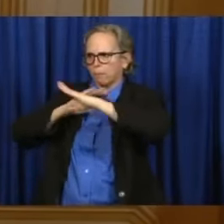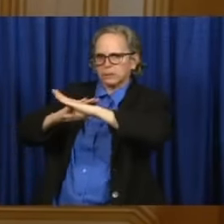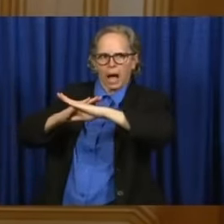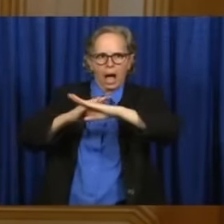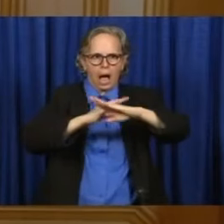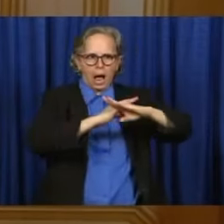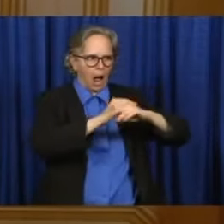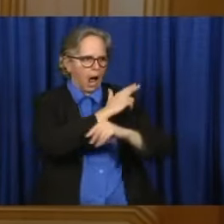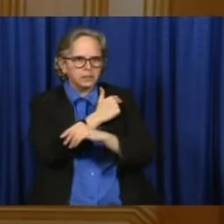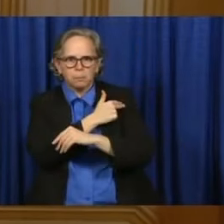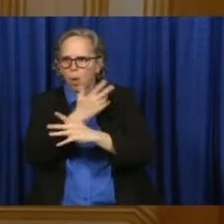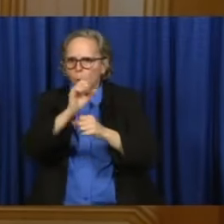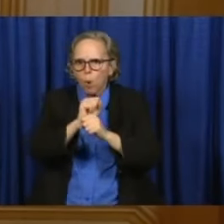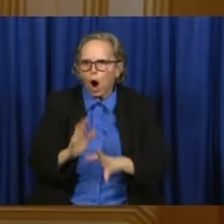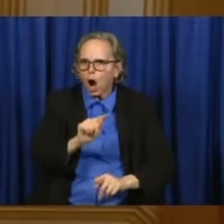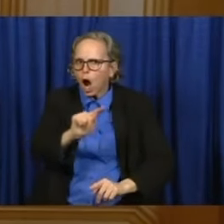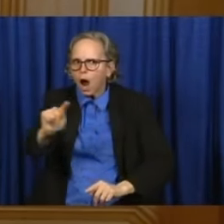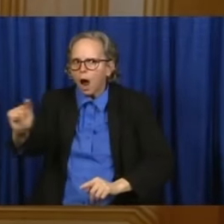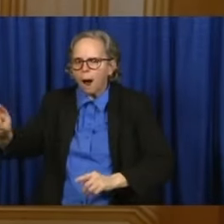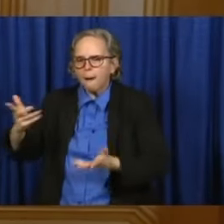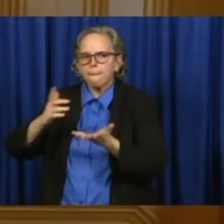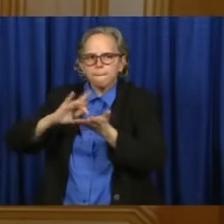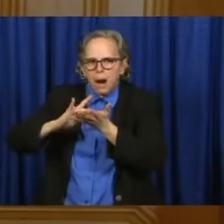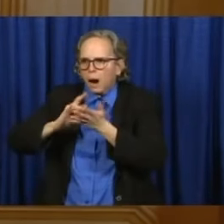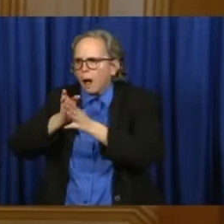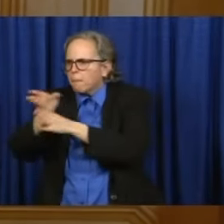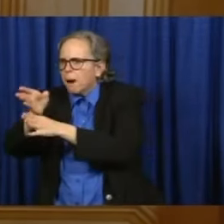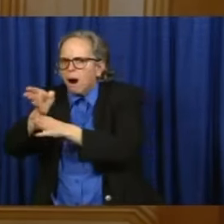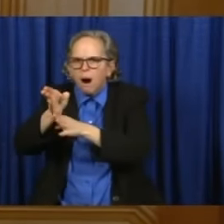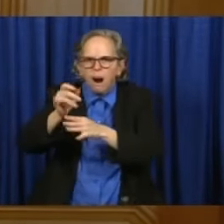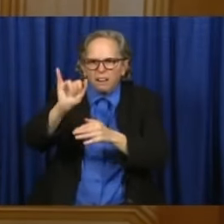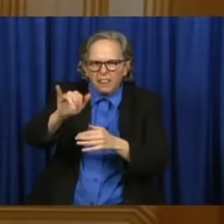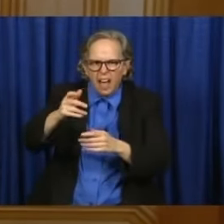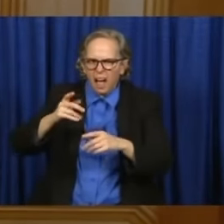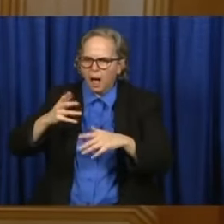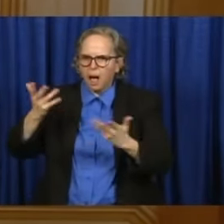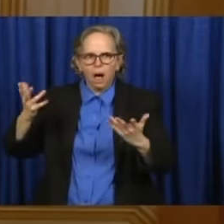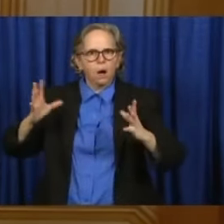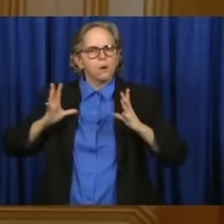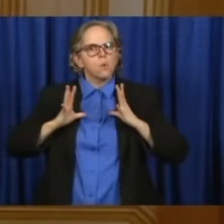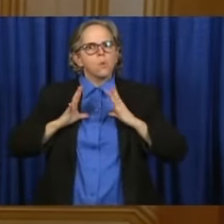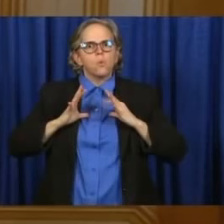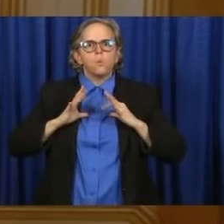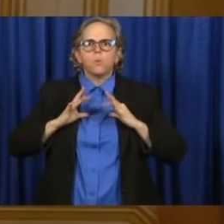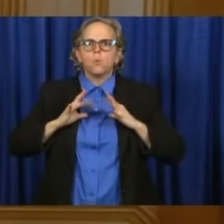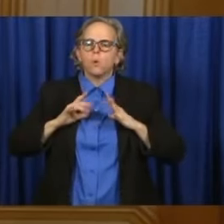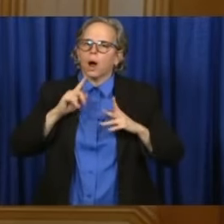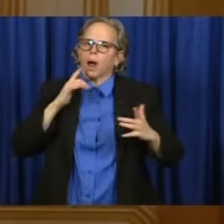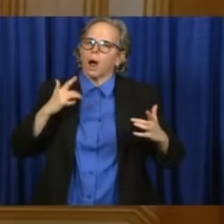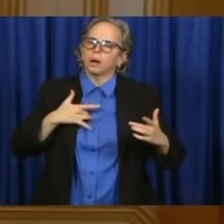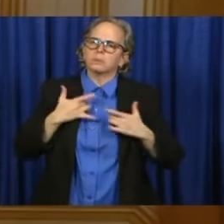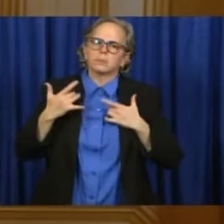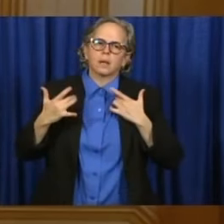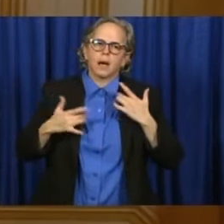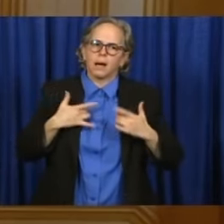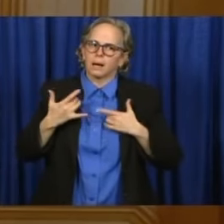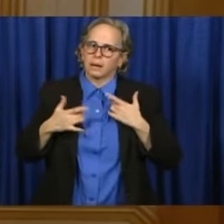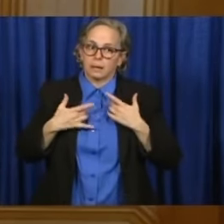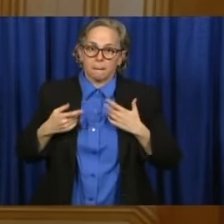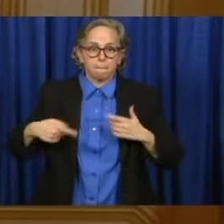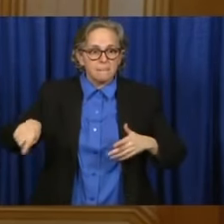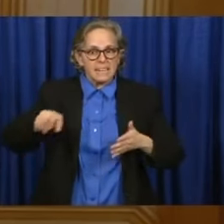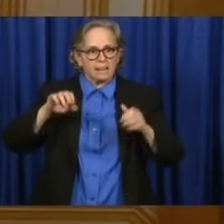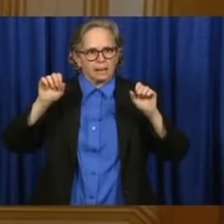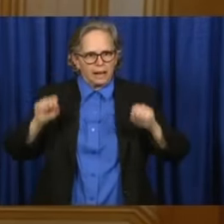hospital employees, our medical folks, and this is a great opportunity. They have the capacity. They have room